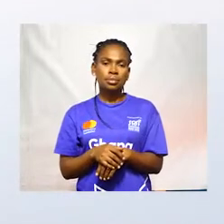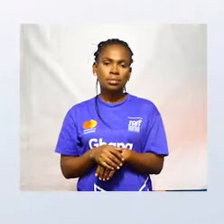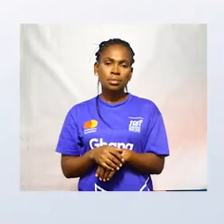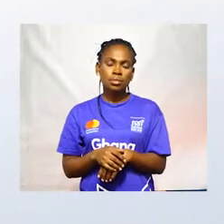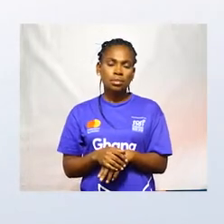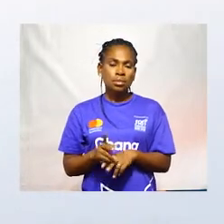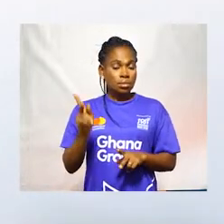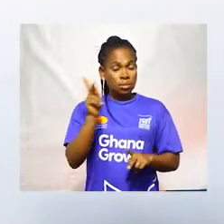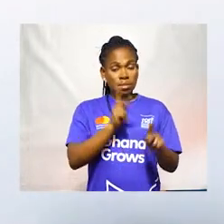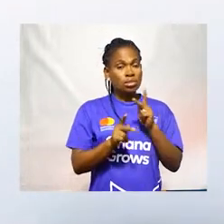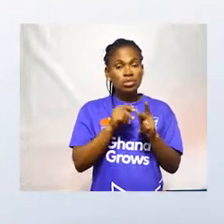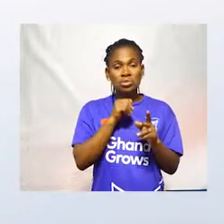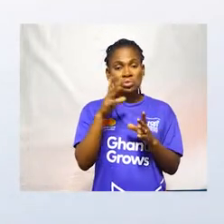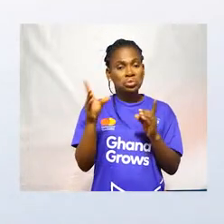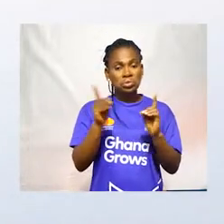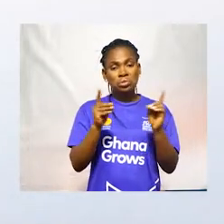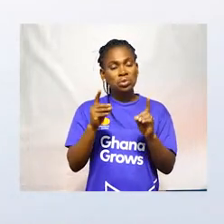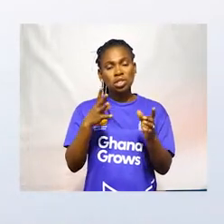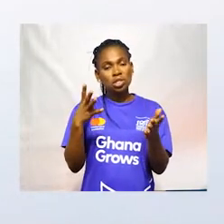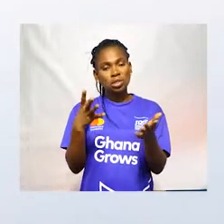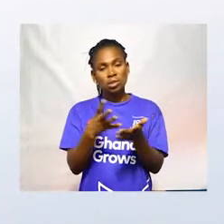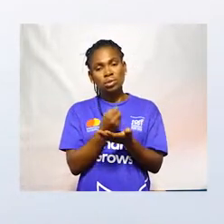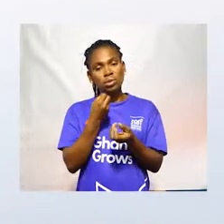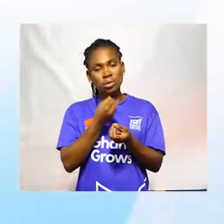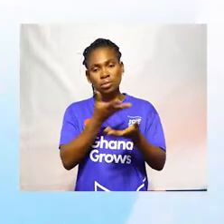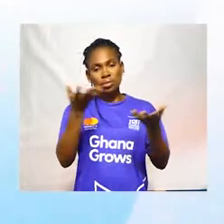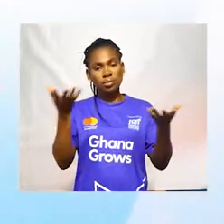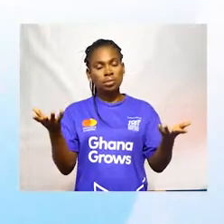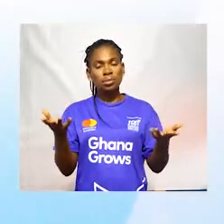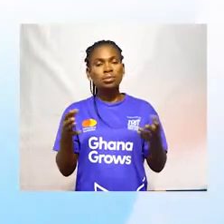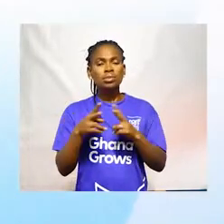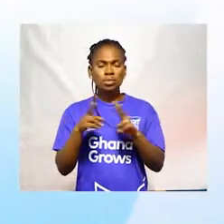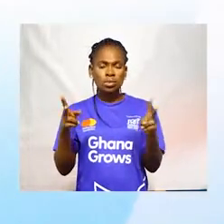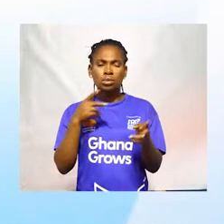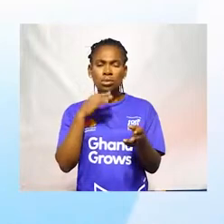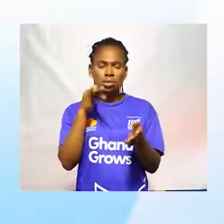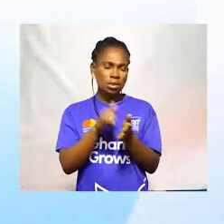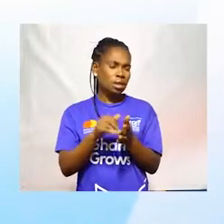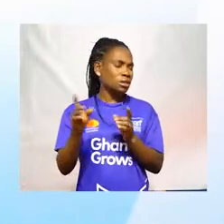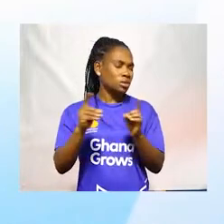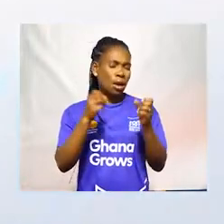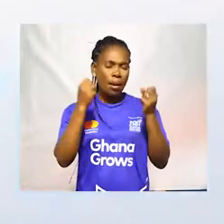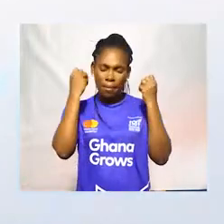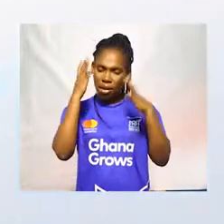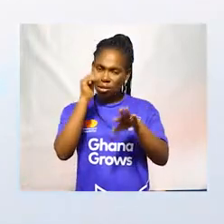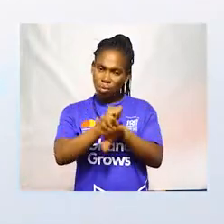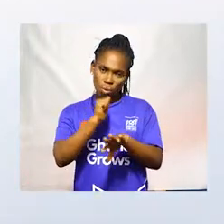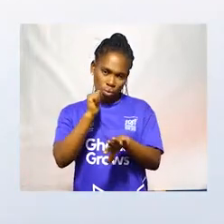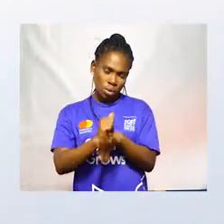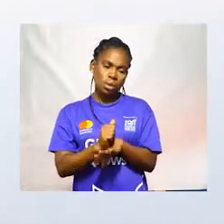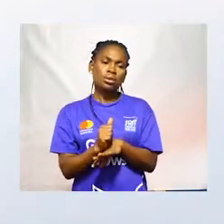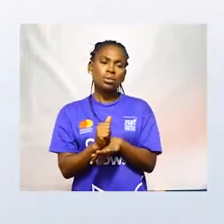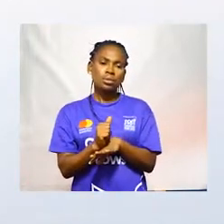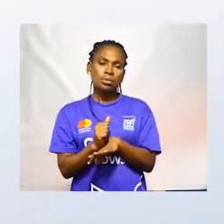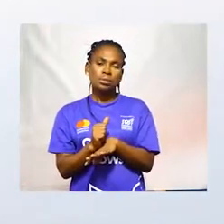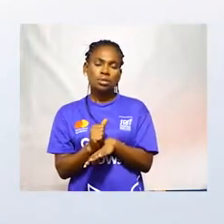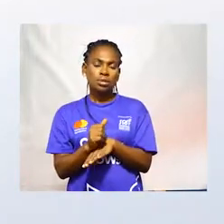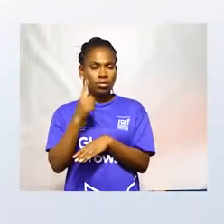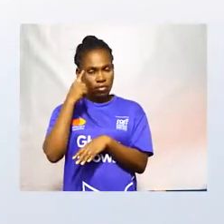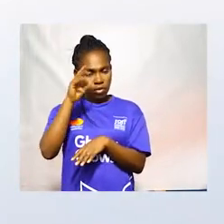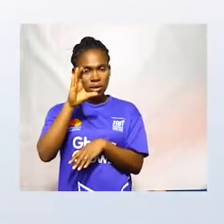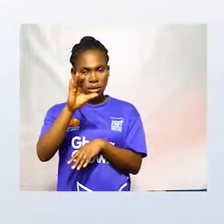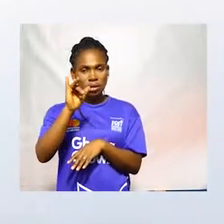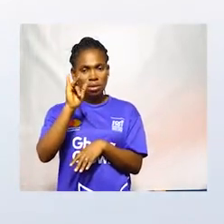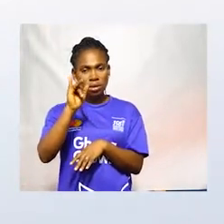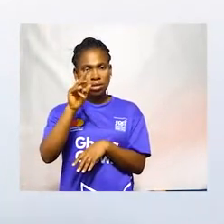People are not doing news cards. So that we did a lot of work in the digital space for City in terms of